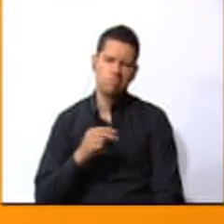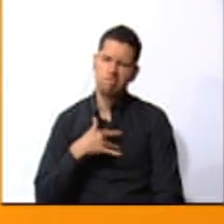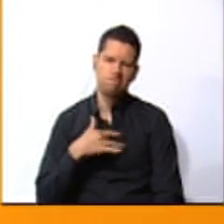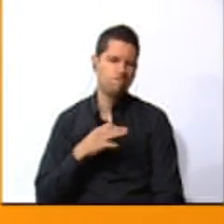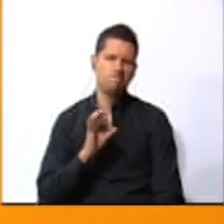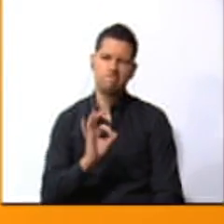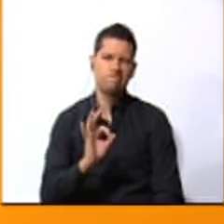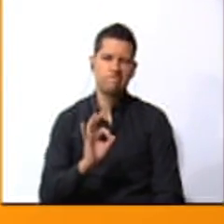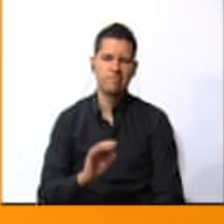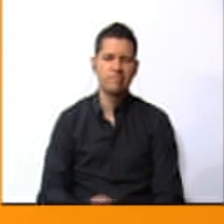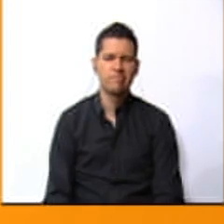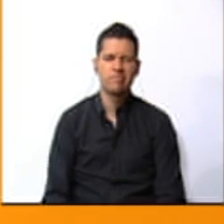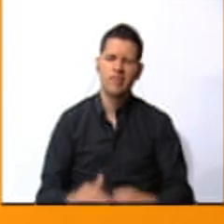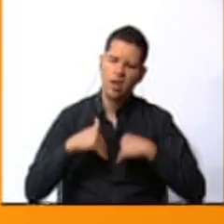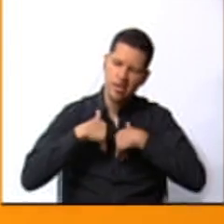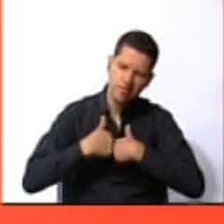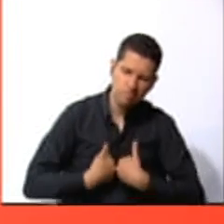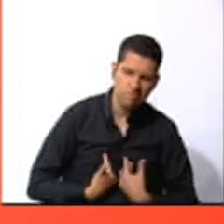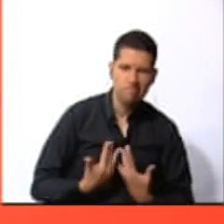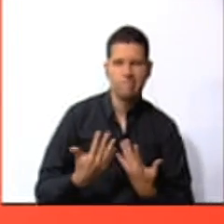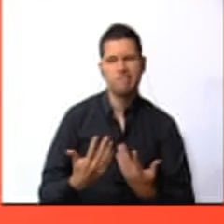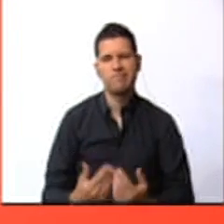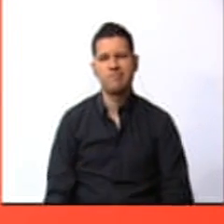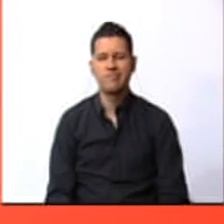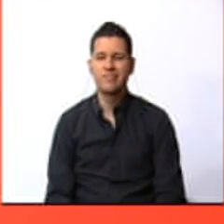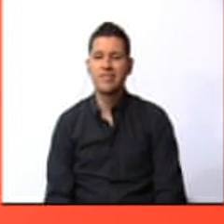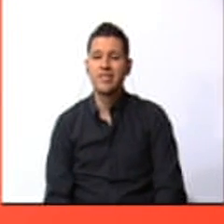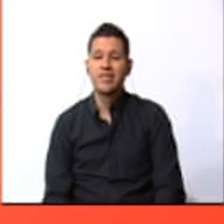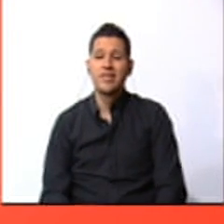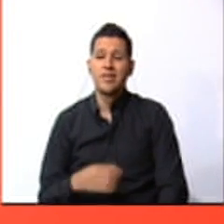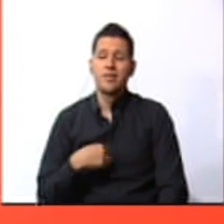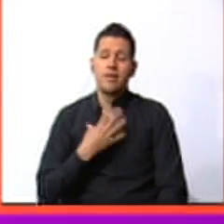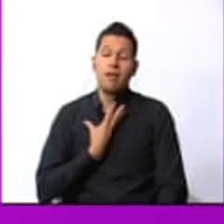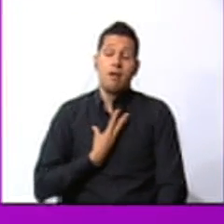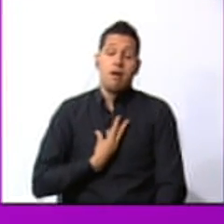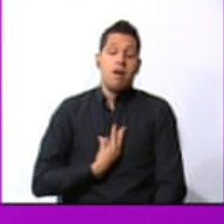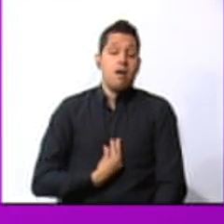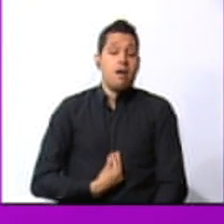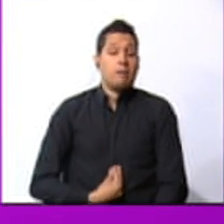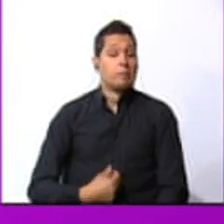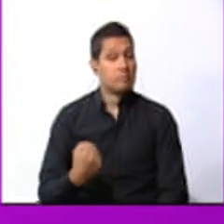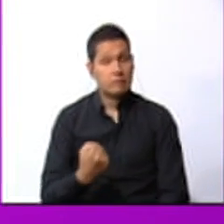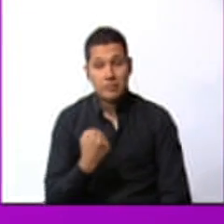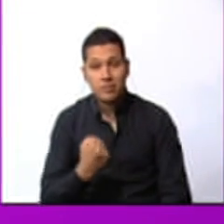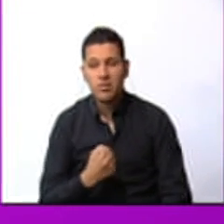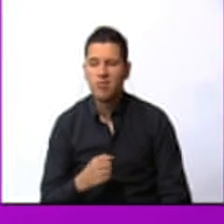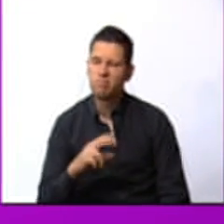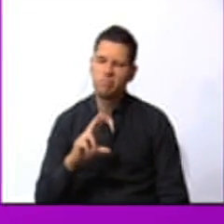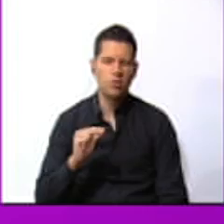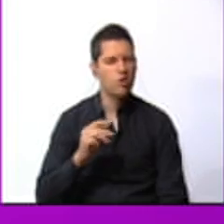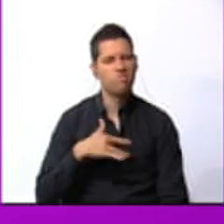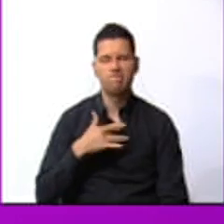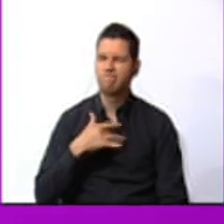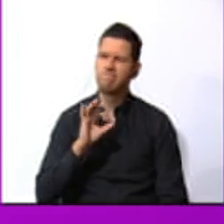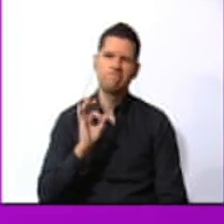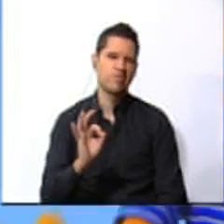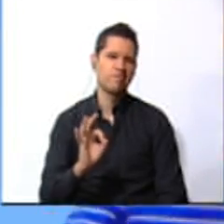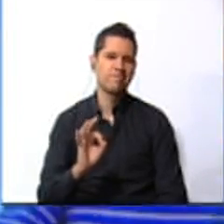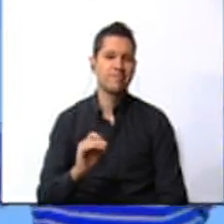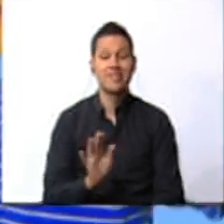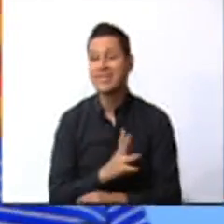good. I'm tired. I'm hungry. I'm not so